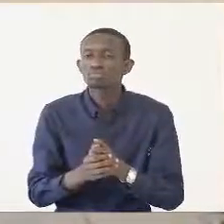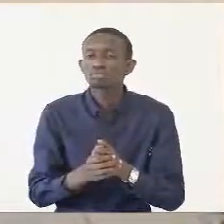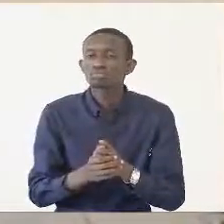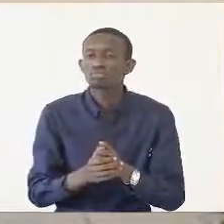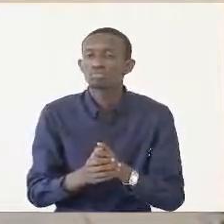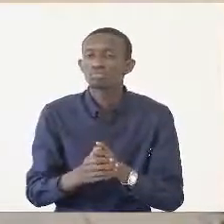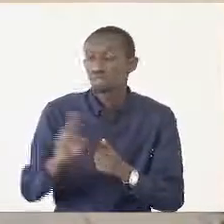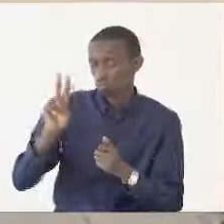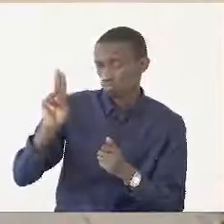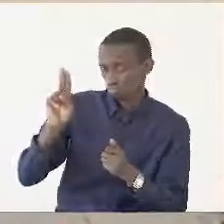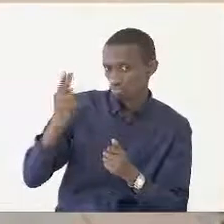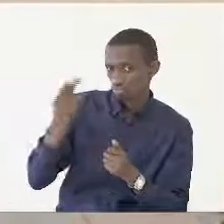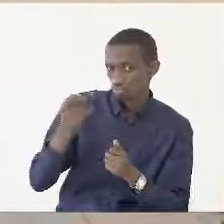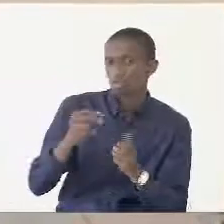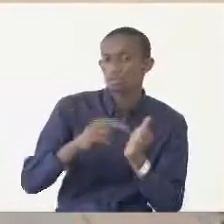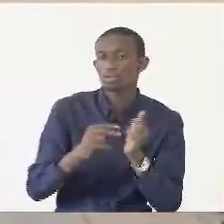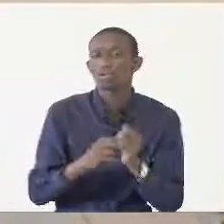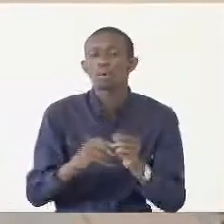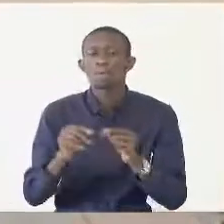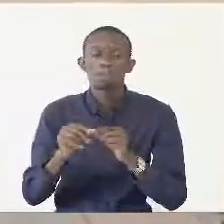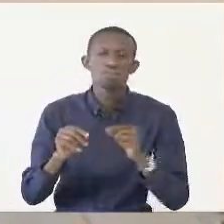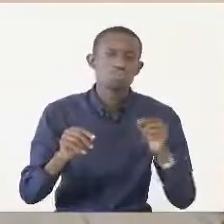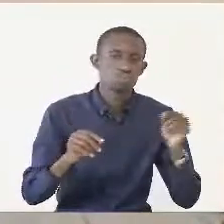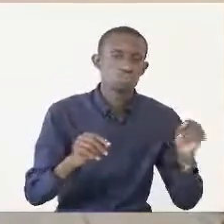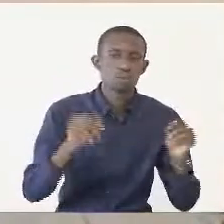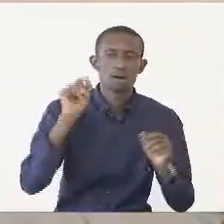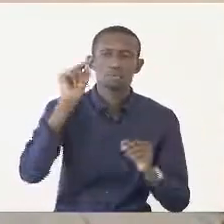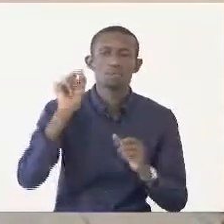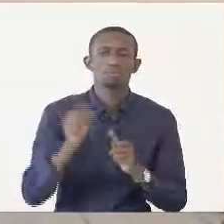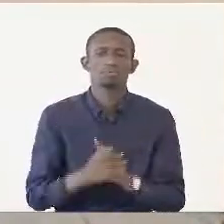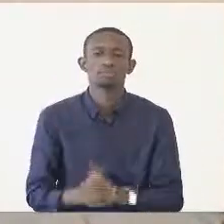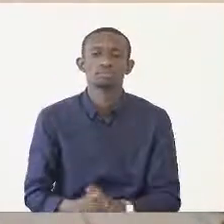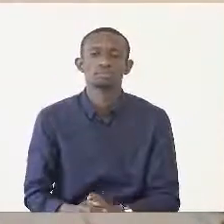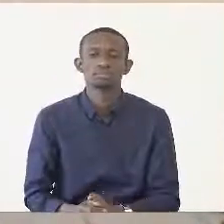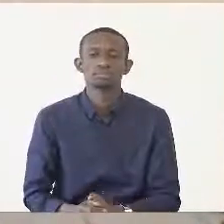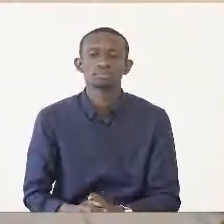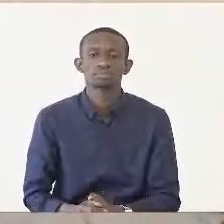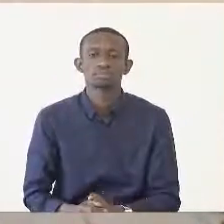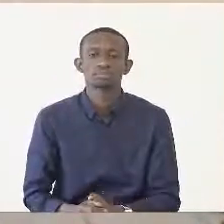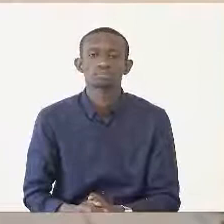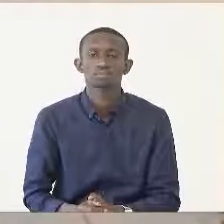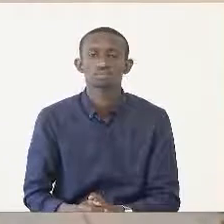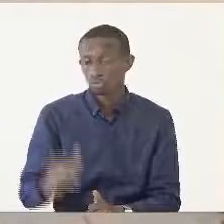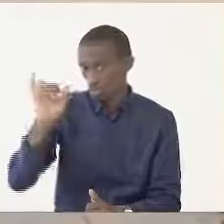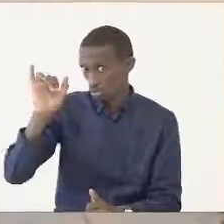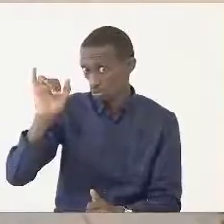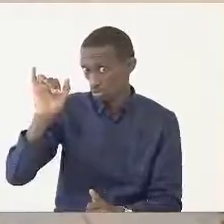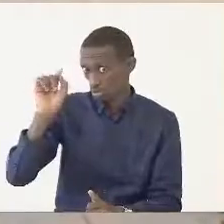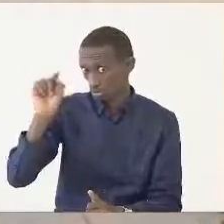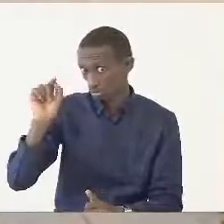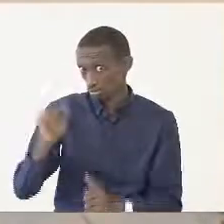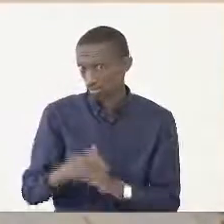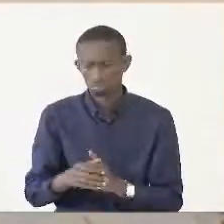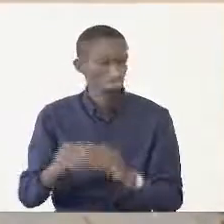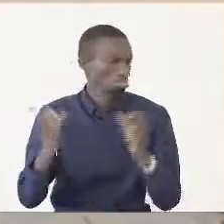the velocities along the x-axis. That is before collision. But along the y-axis, we don't